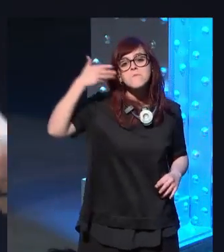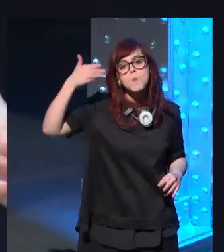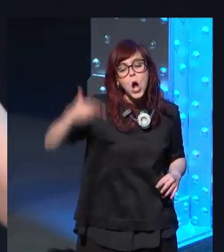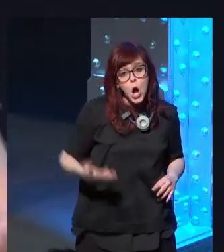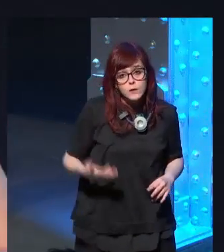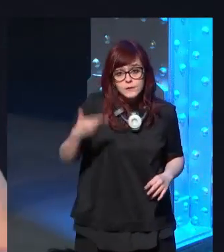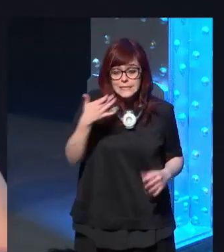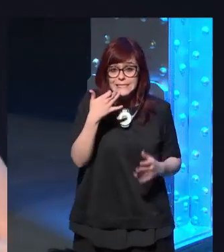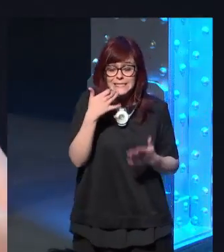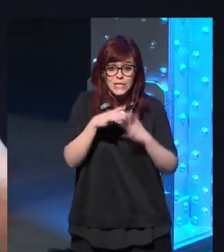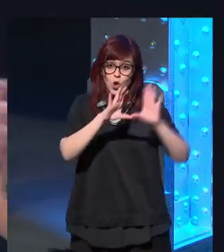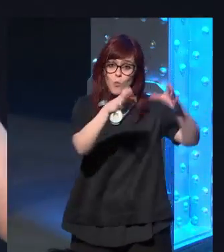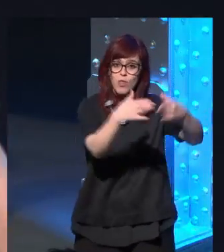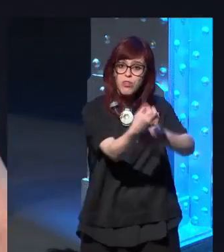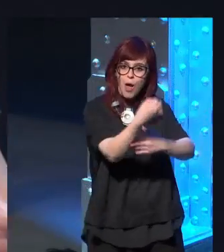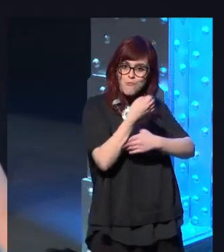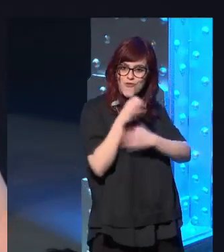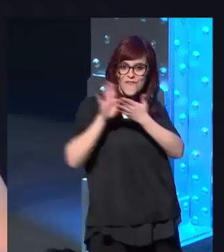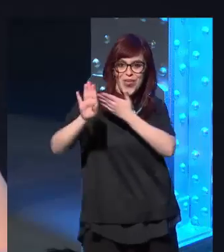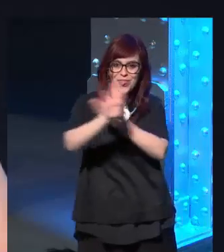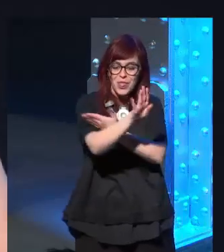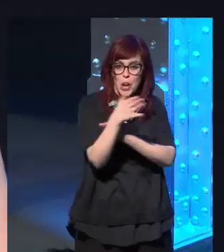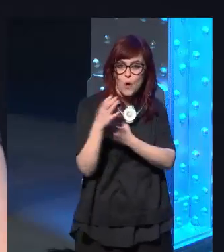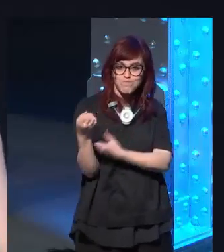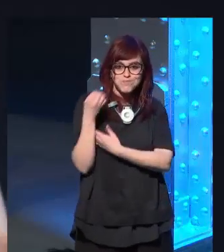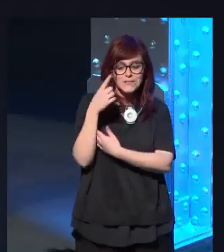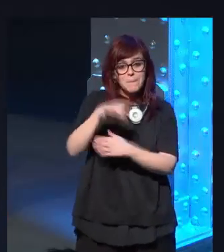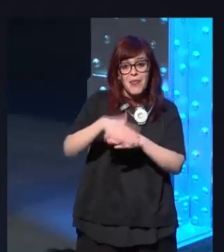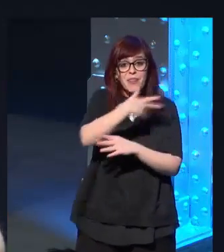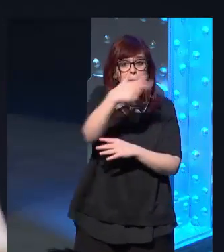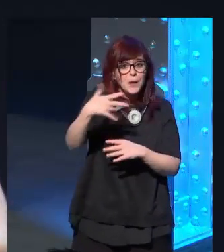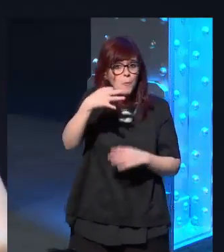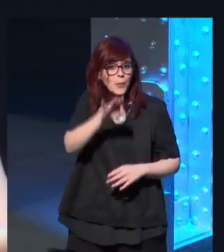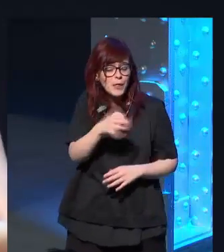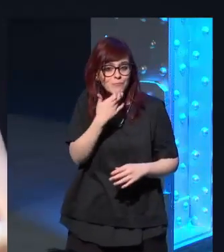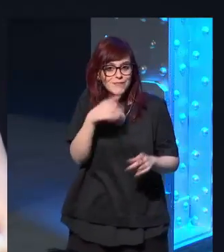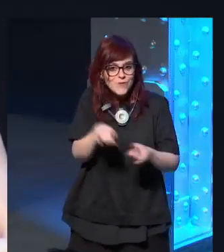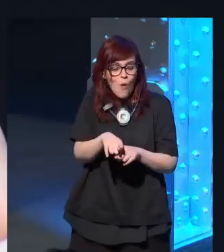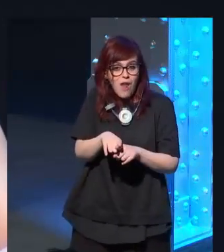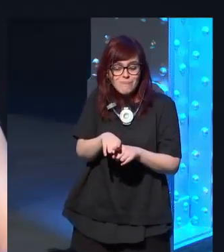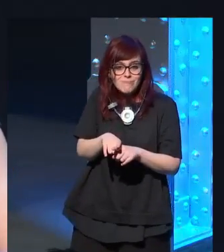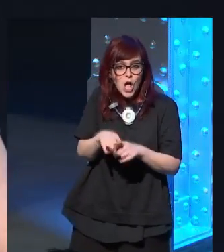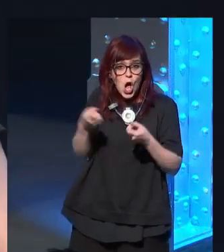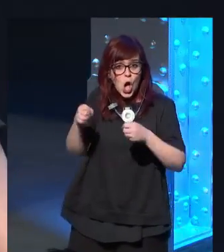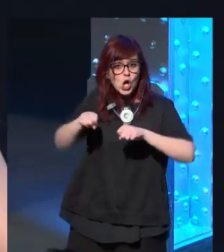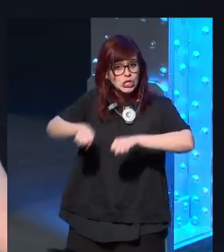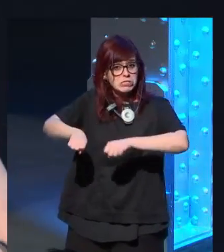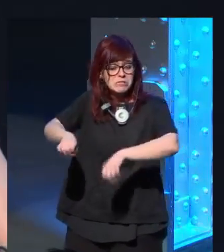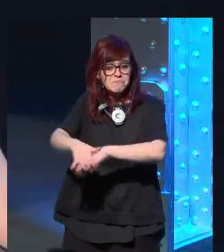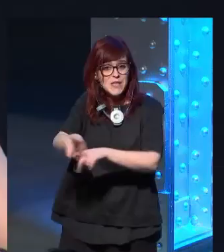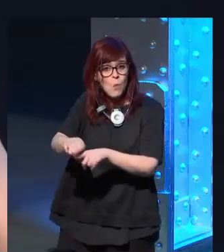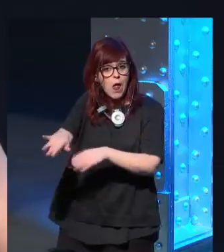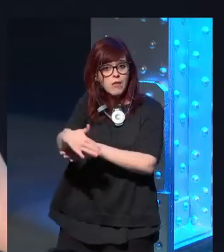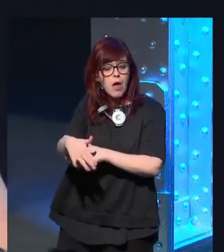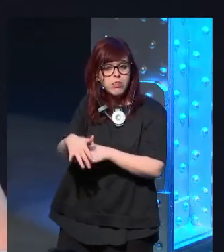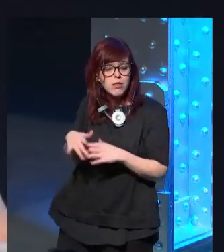that you mentioned in your speech before. When you find the support of a whole community of the neighbors, like when you can leave your children